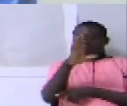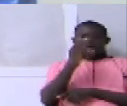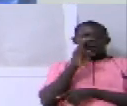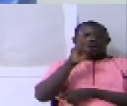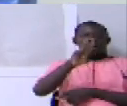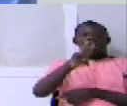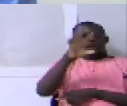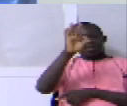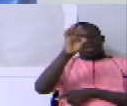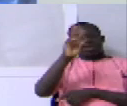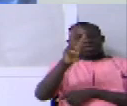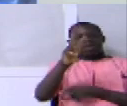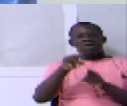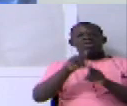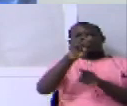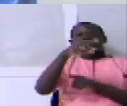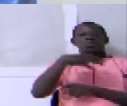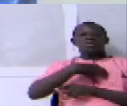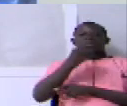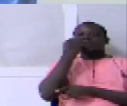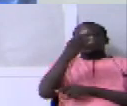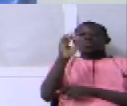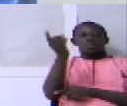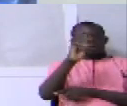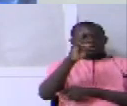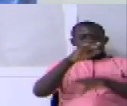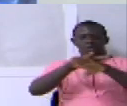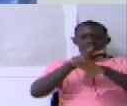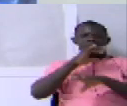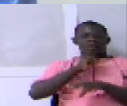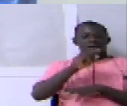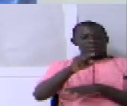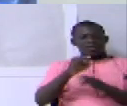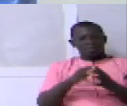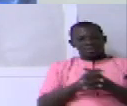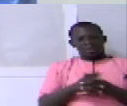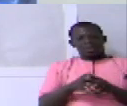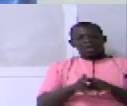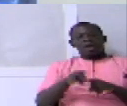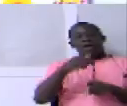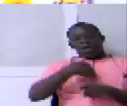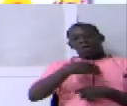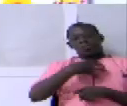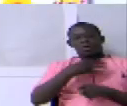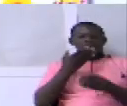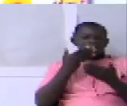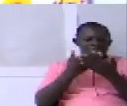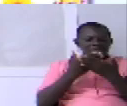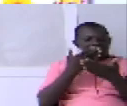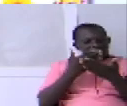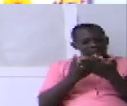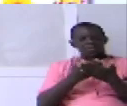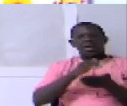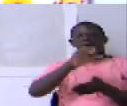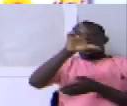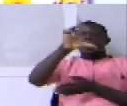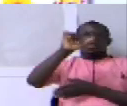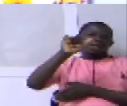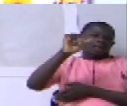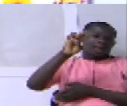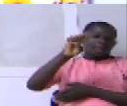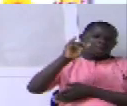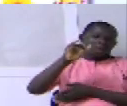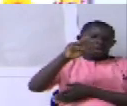rola be lamoy ebe muno folay. I would like to appeal to Lamin Jah to find it in his heart. I know it will be very much